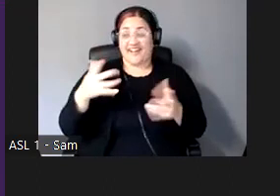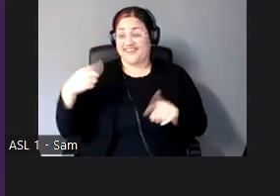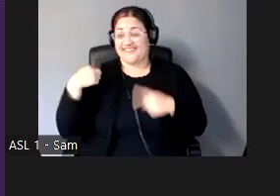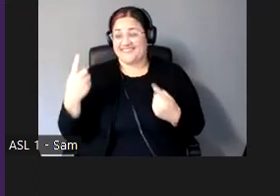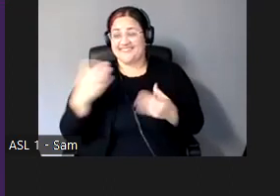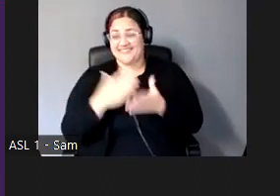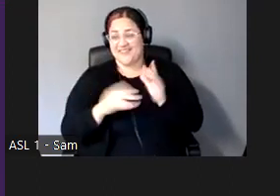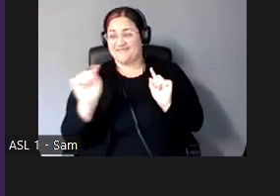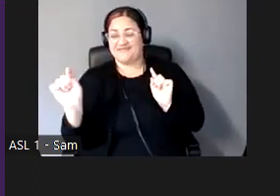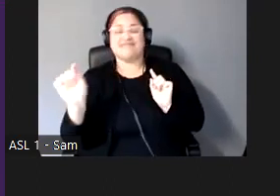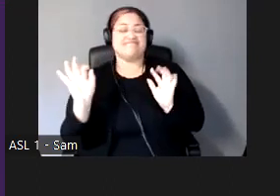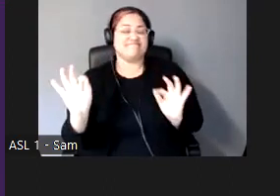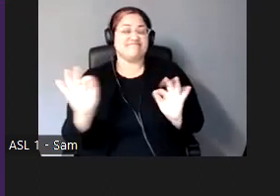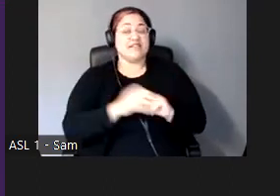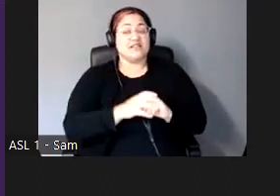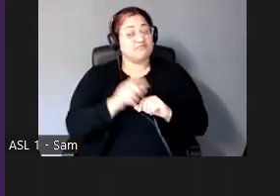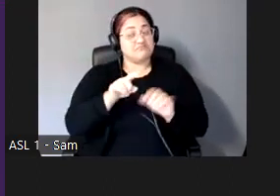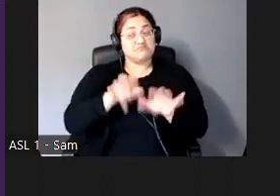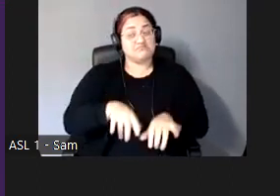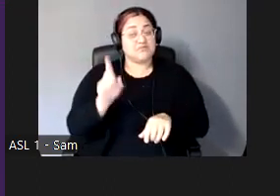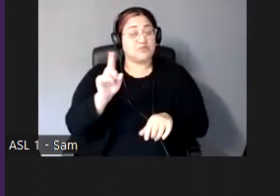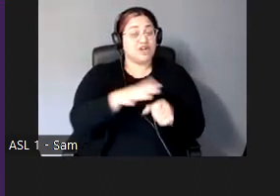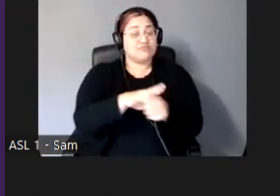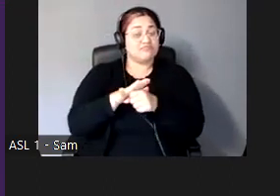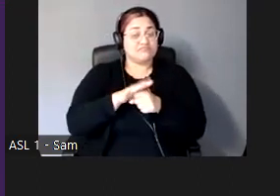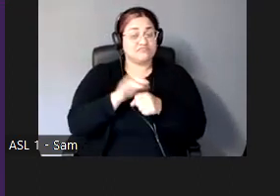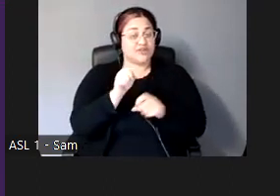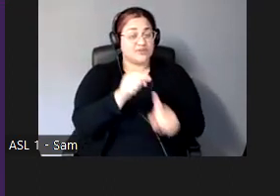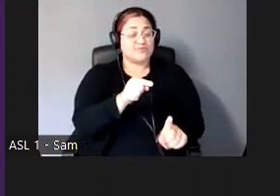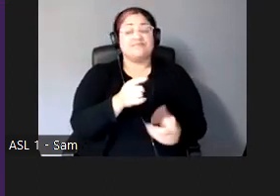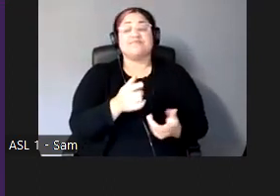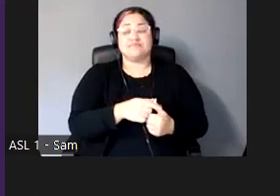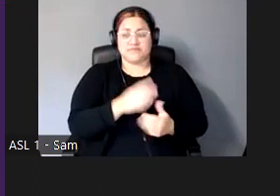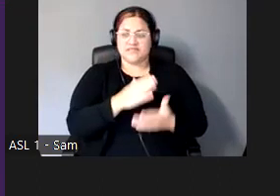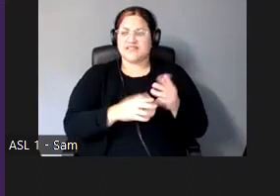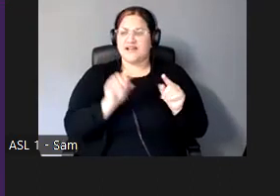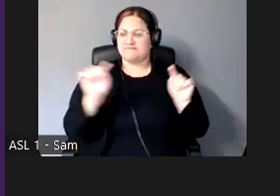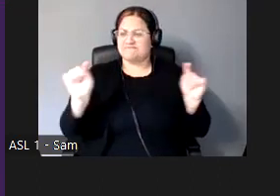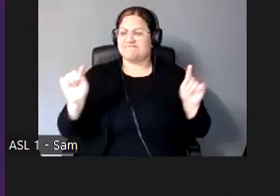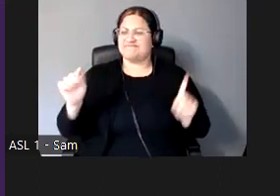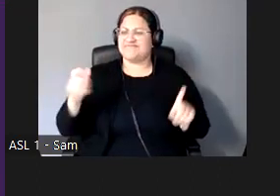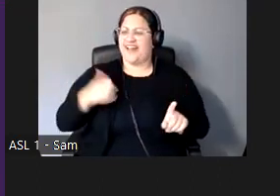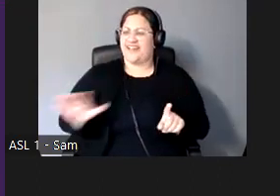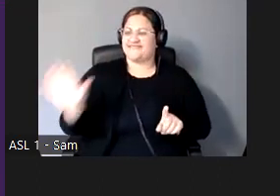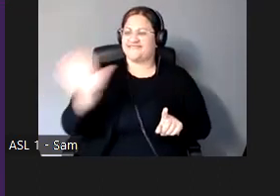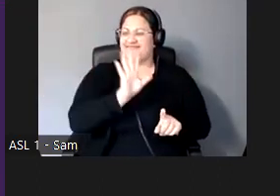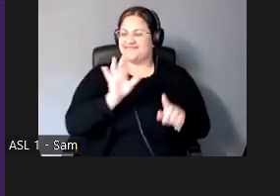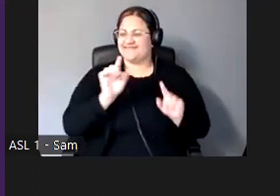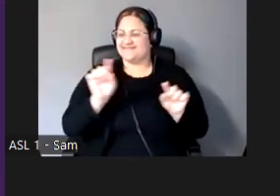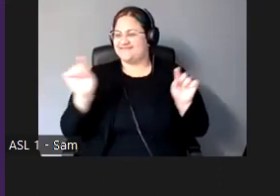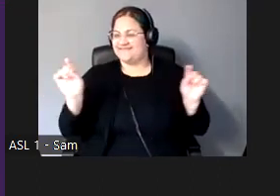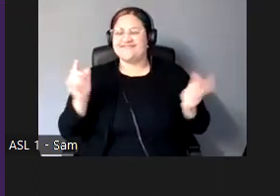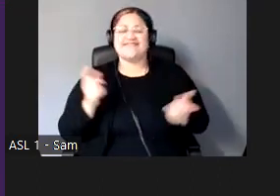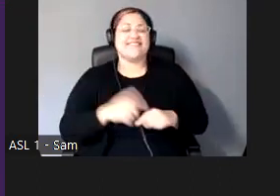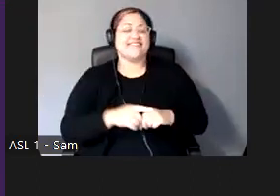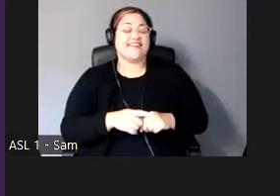want to write where you're coming from, that's always helpful. We do get people coming from different provinces and territories, sometimes even cross